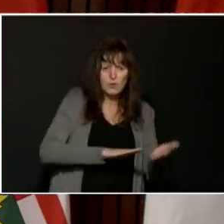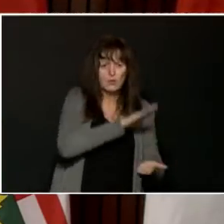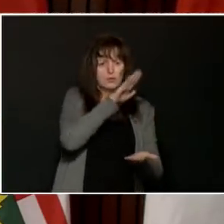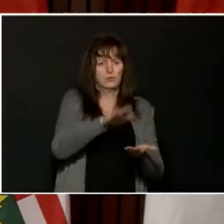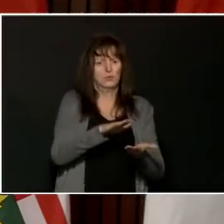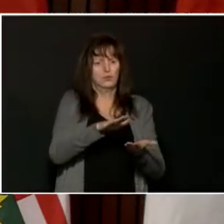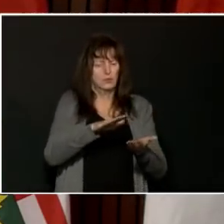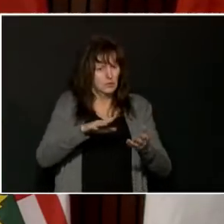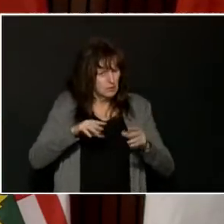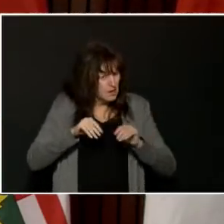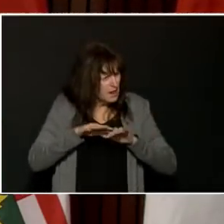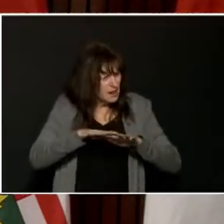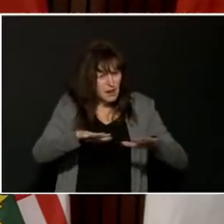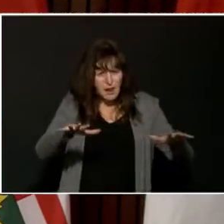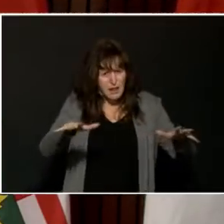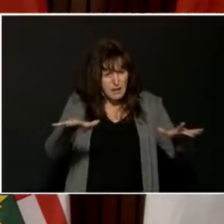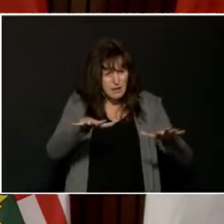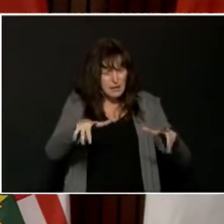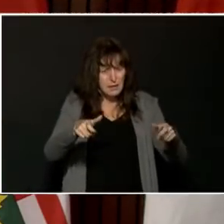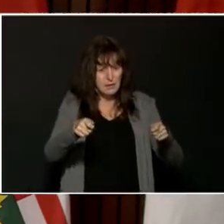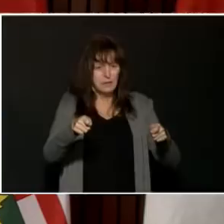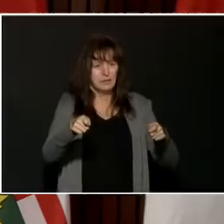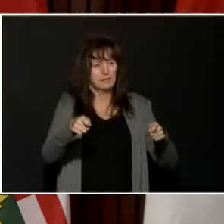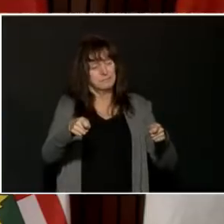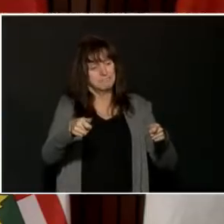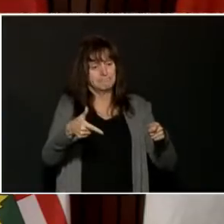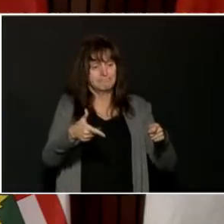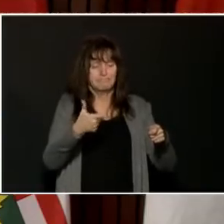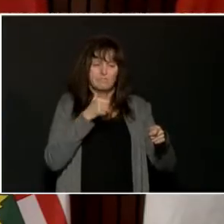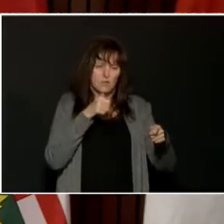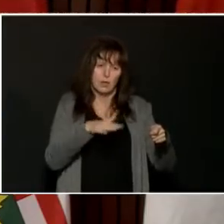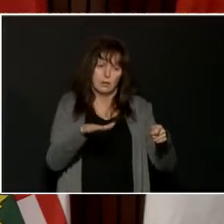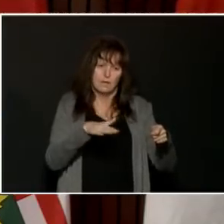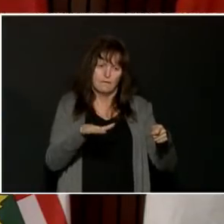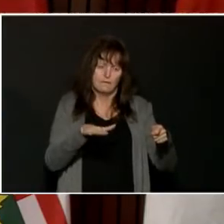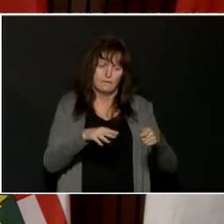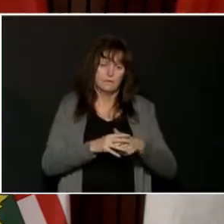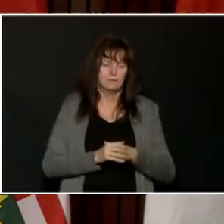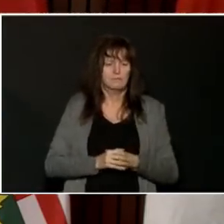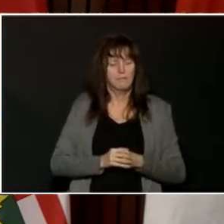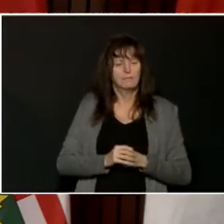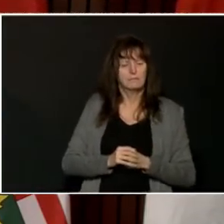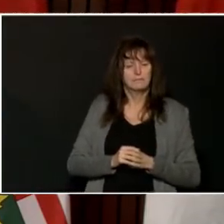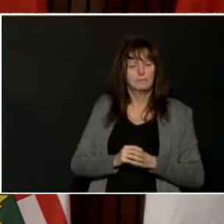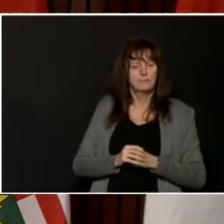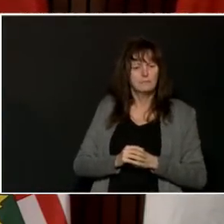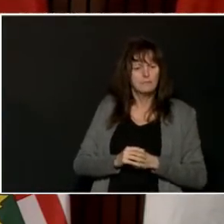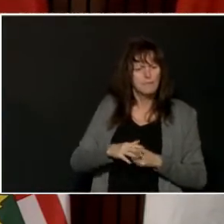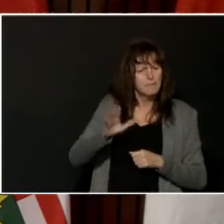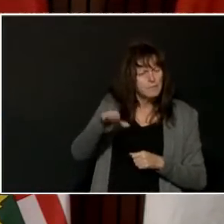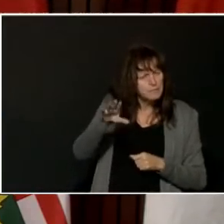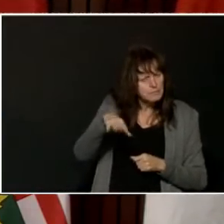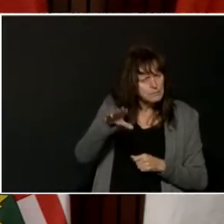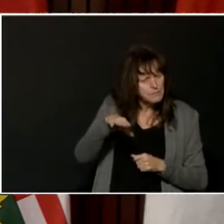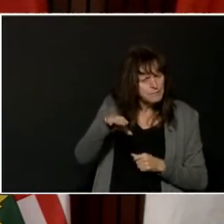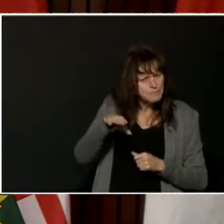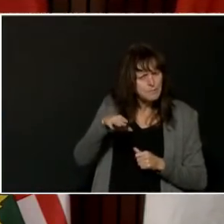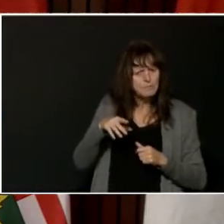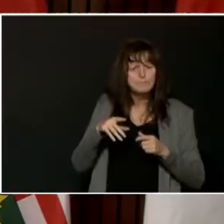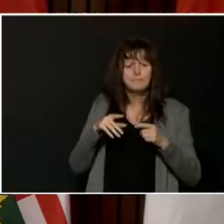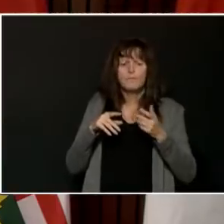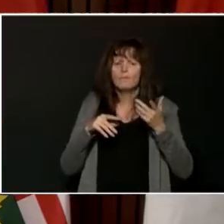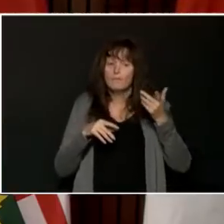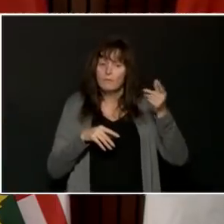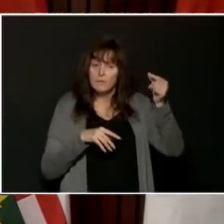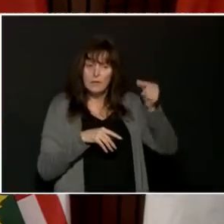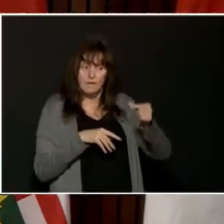up. Okay, and so if you can clarify then, what specifically additional does the government need to do